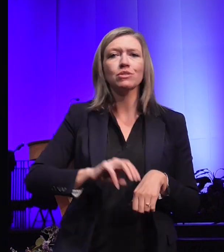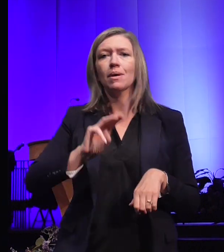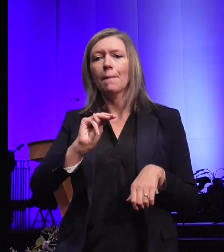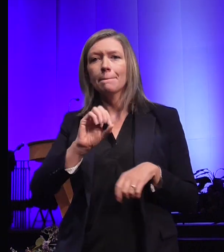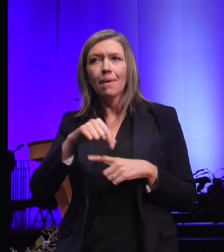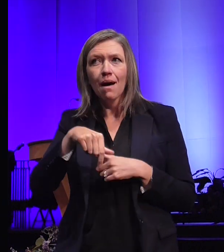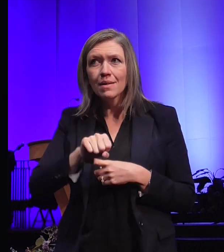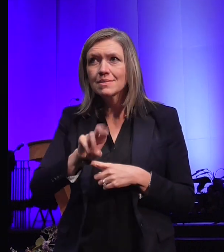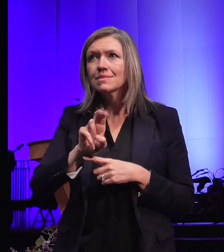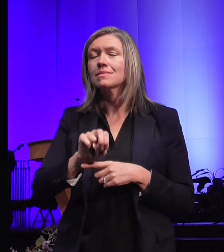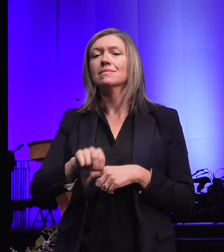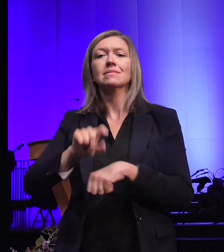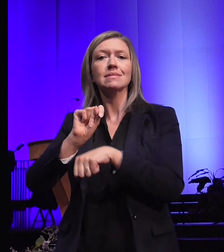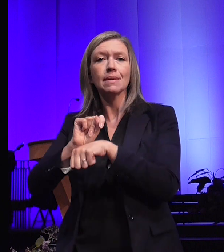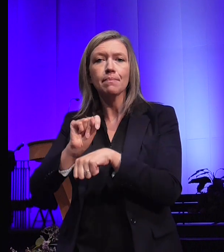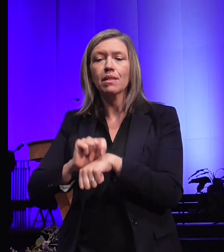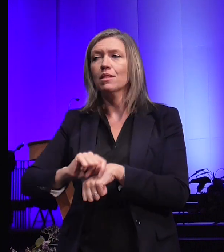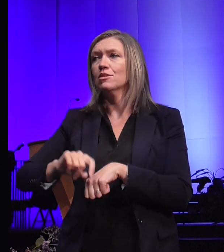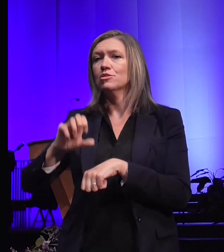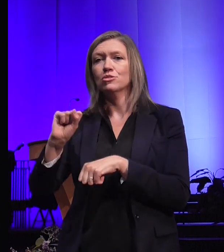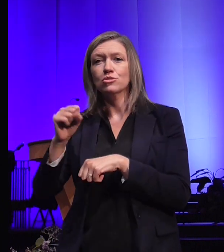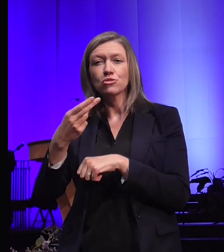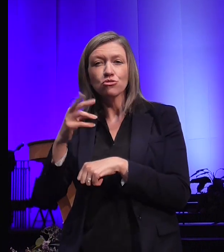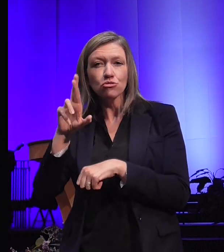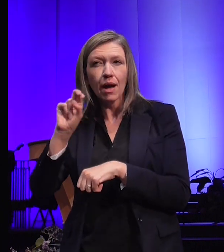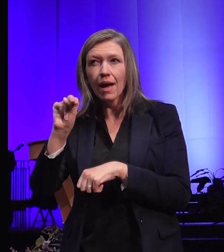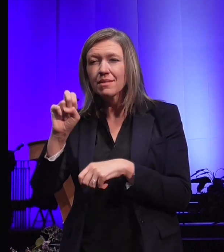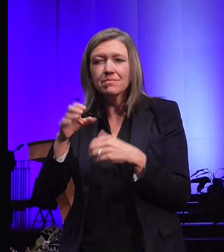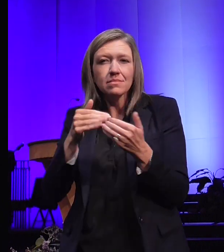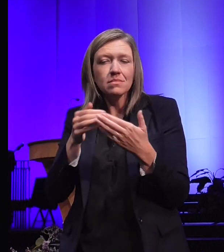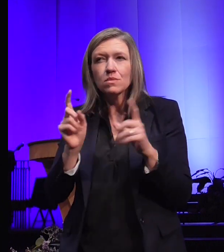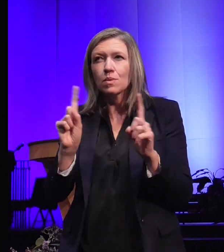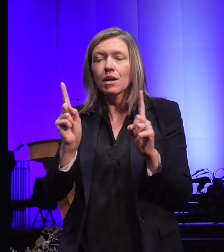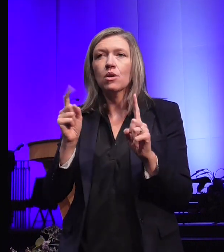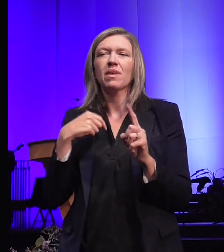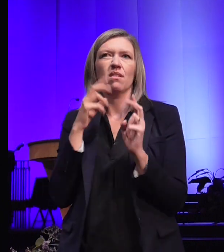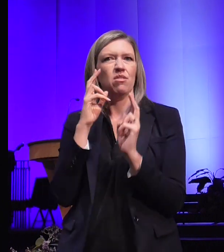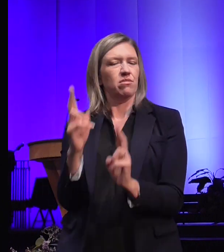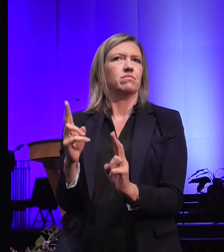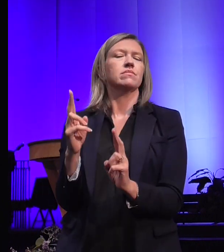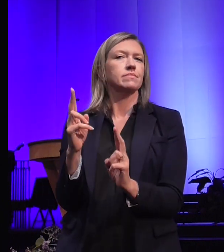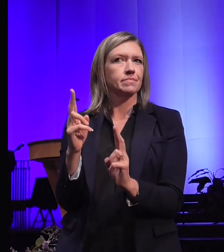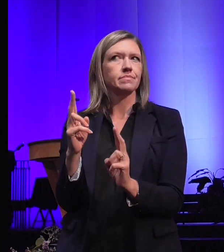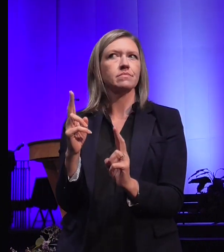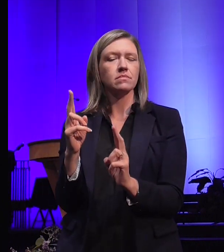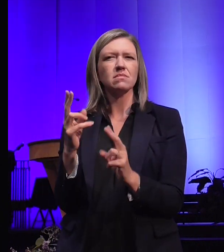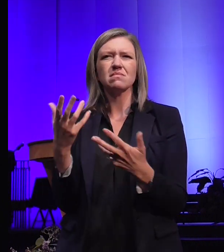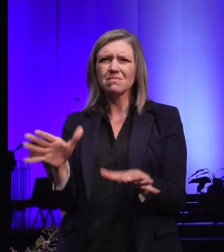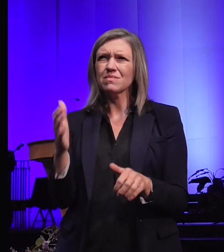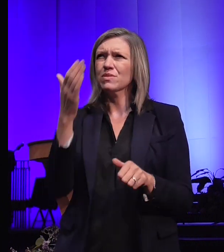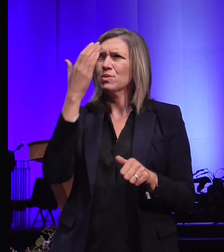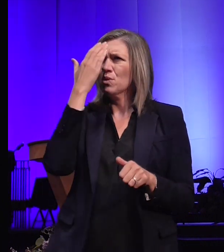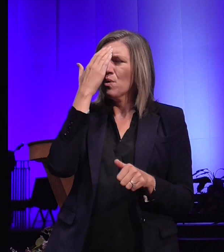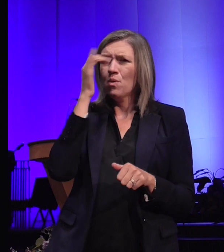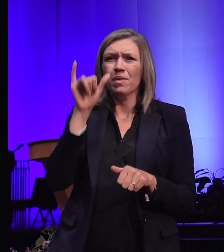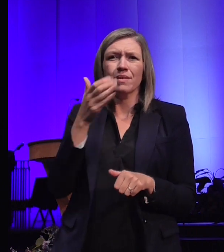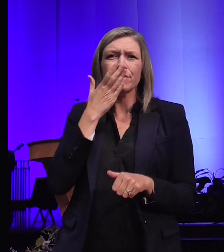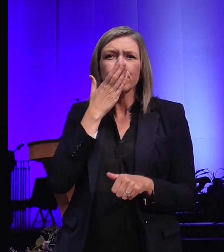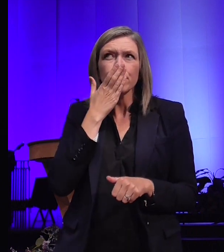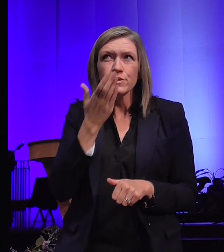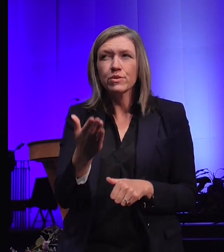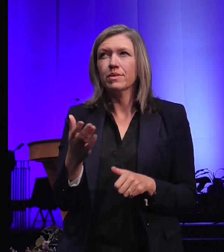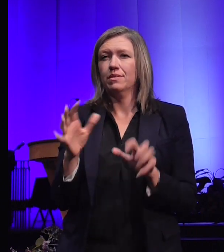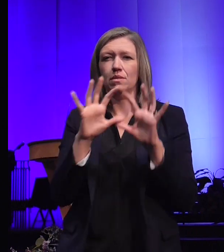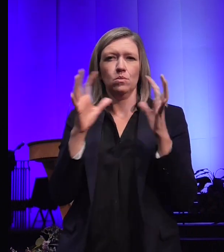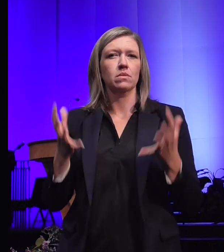mosque or a temple or a shrine, we just honor that, knowing that there is a good in the